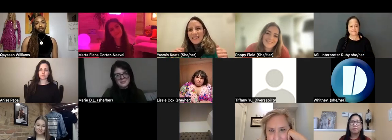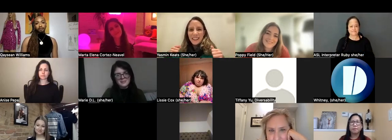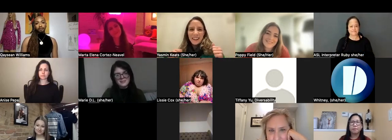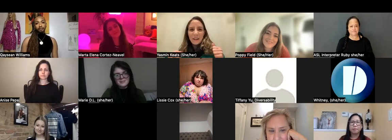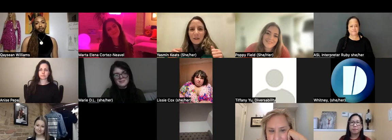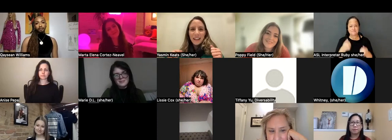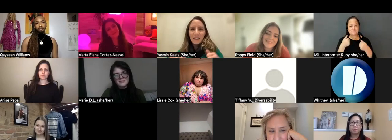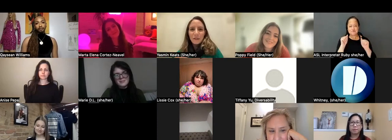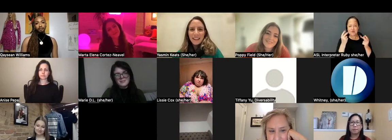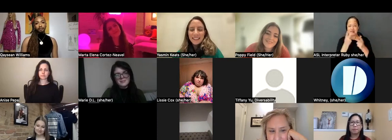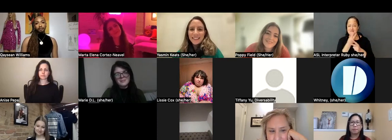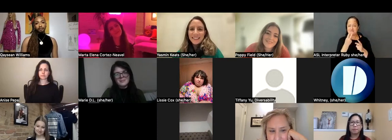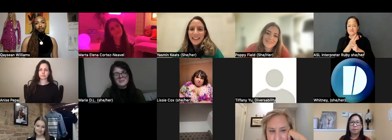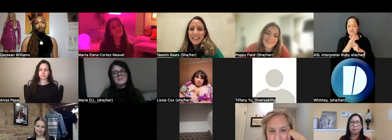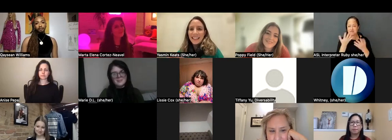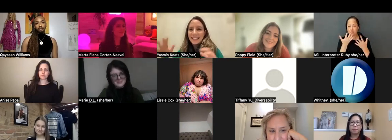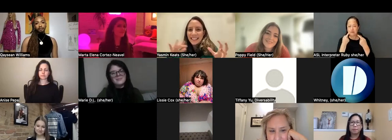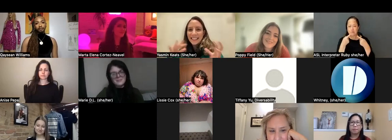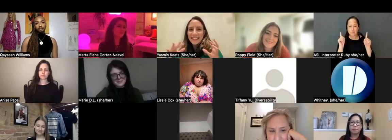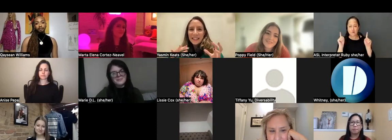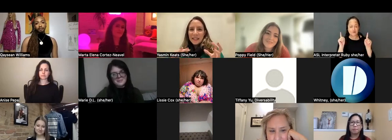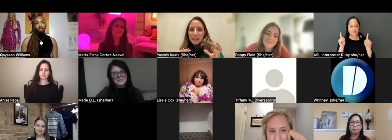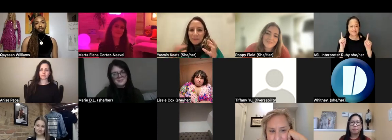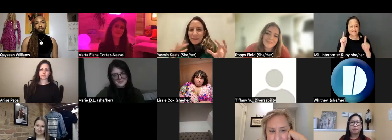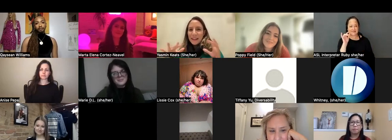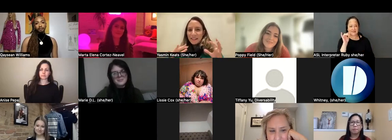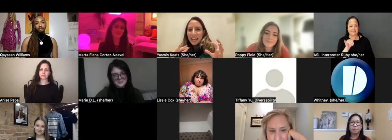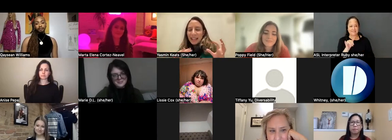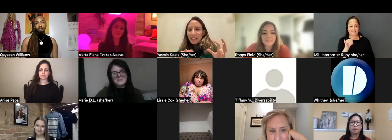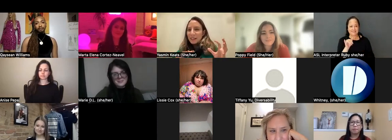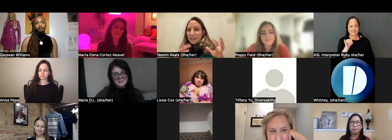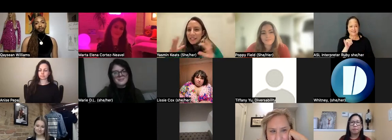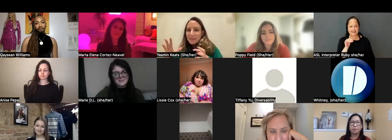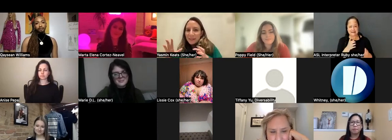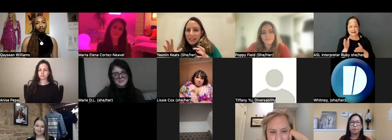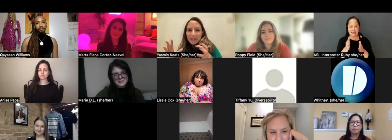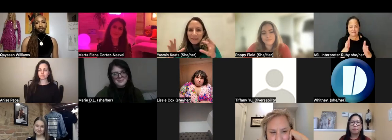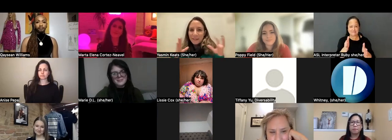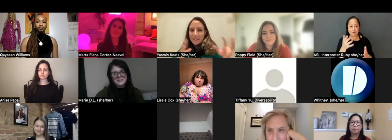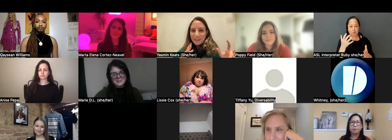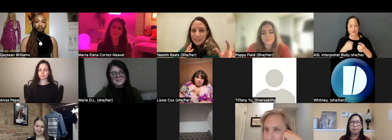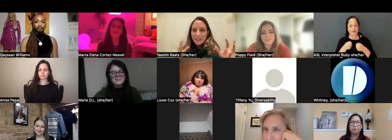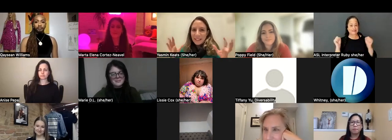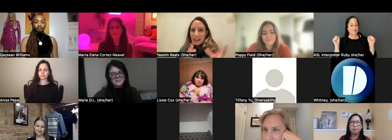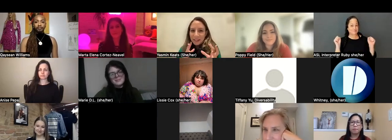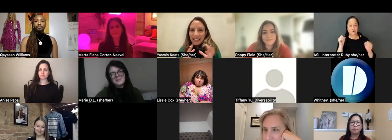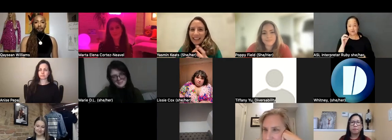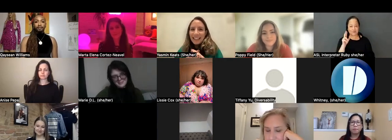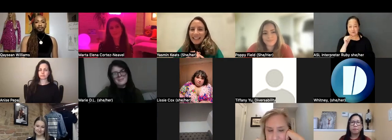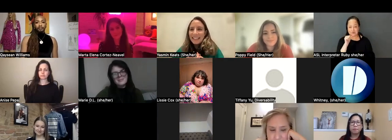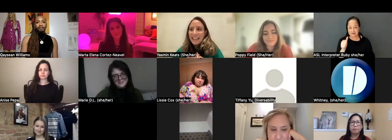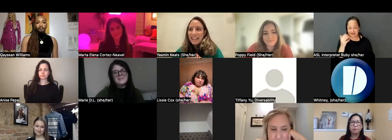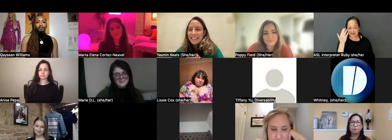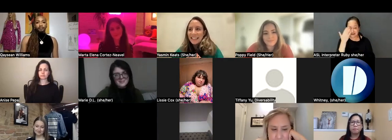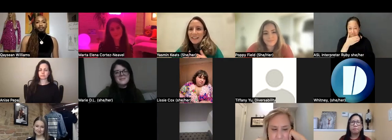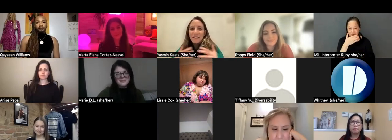and trying to figure out what kind of works in this, but also navigating, do I want to expose it? Do I want to cover it?